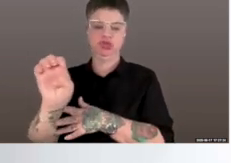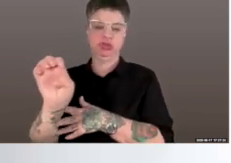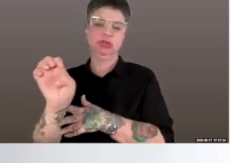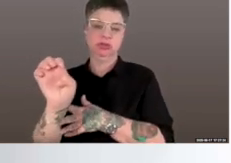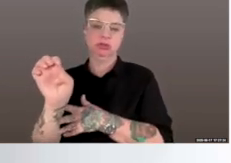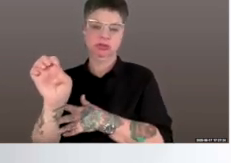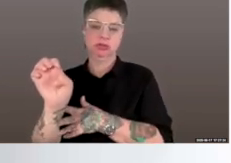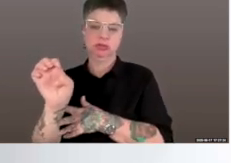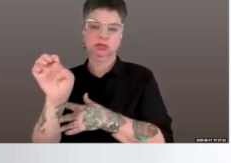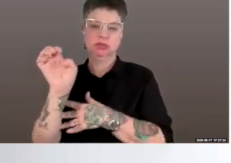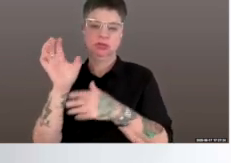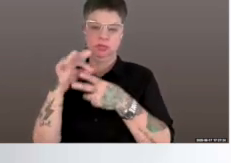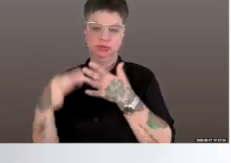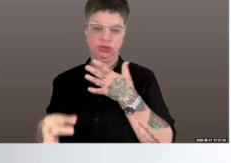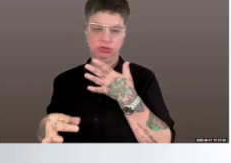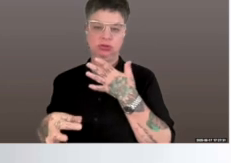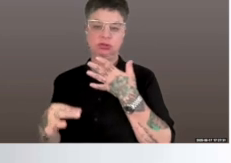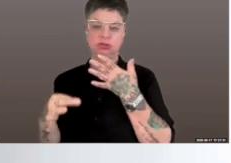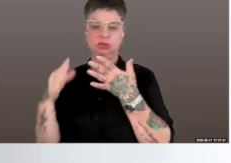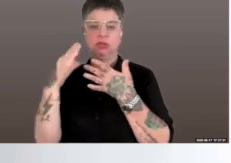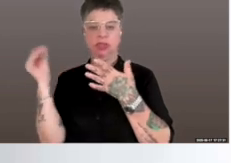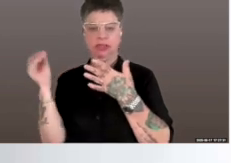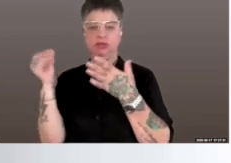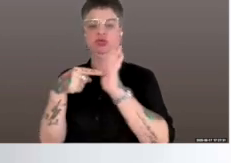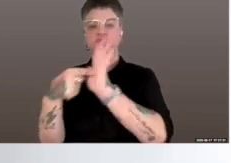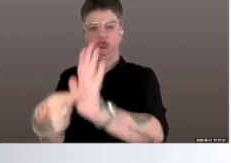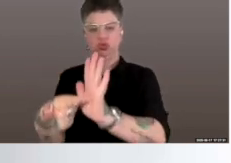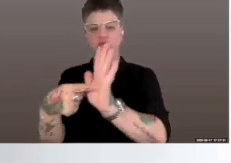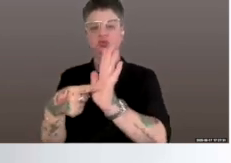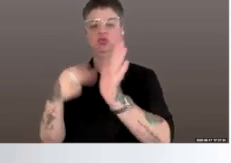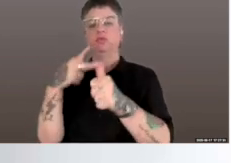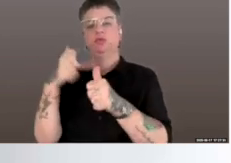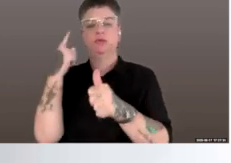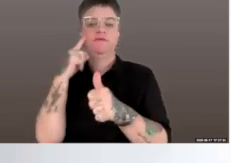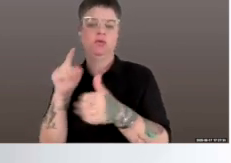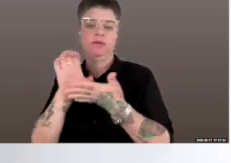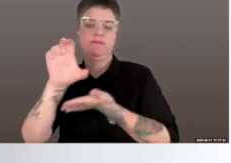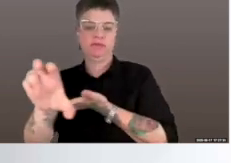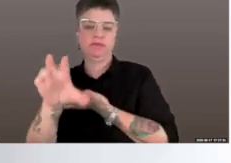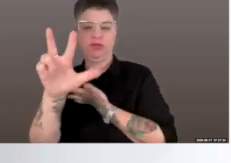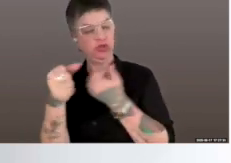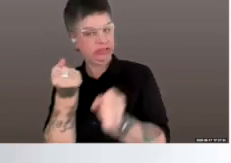projects include the regional and statewide clean mobility options, clean mobility in